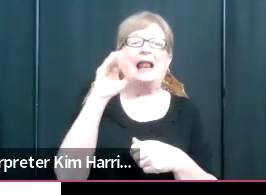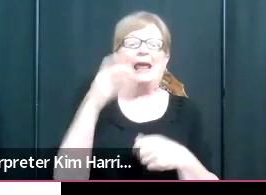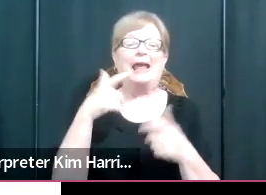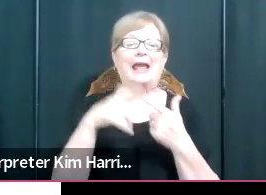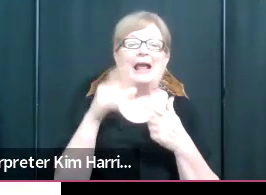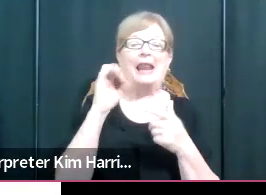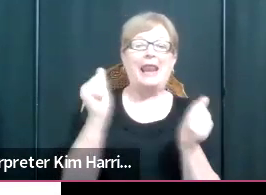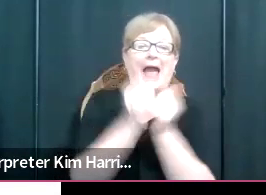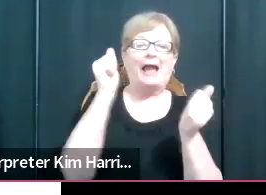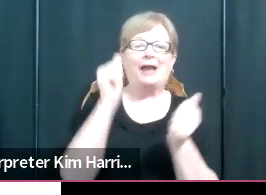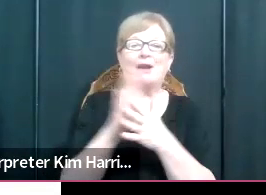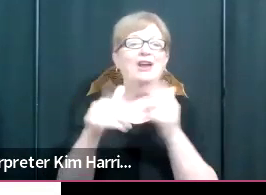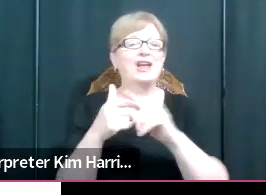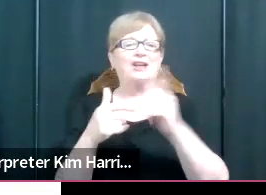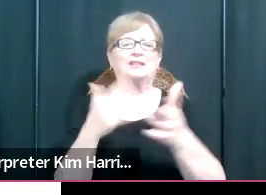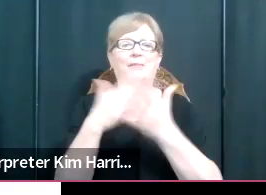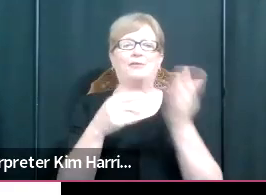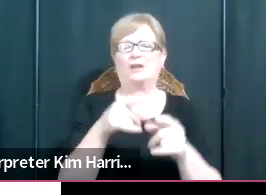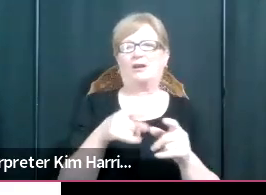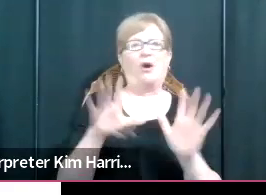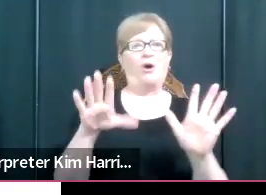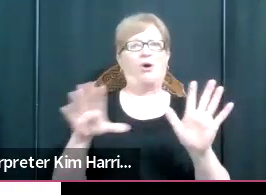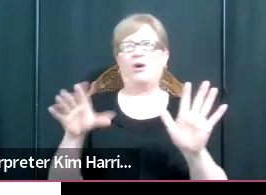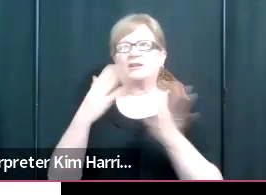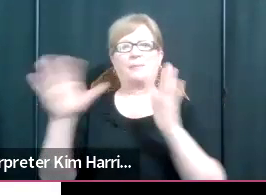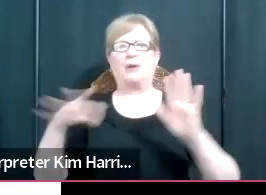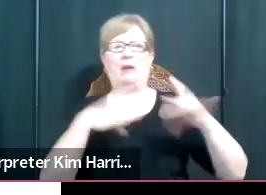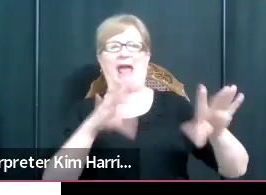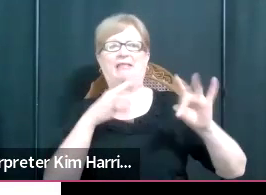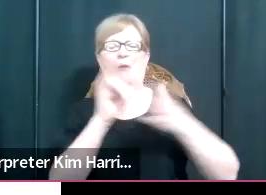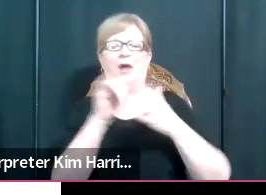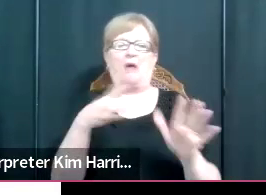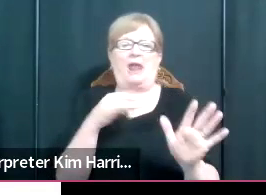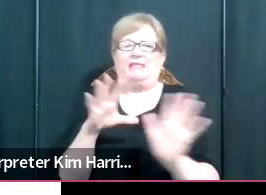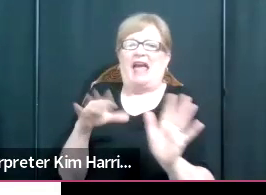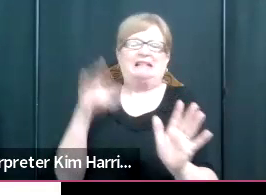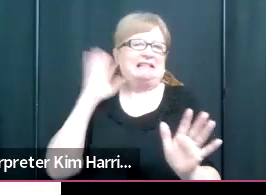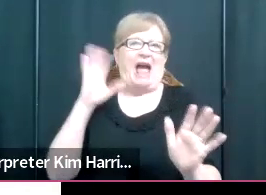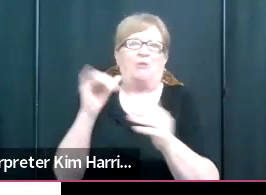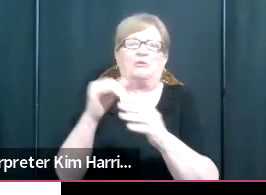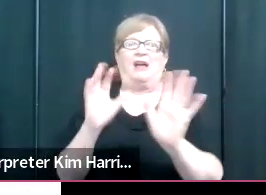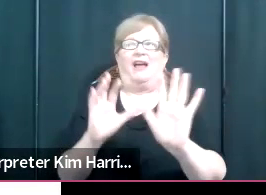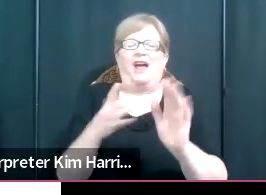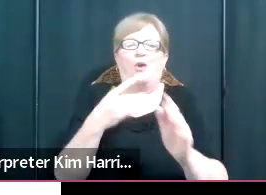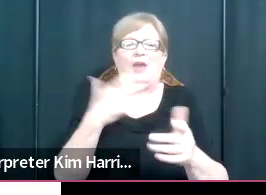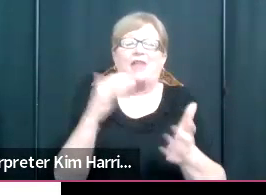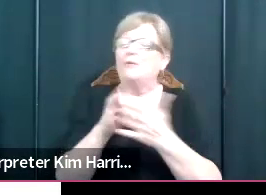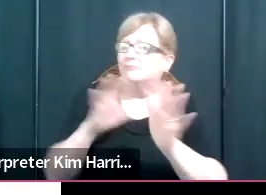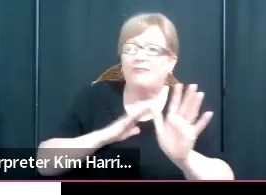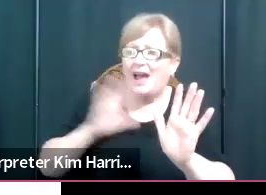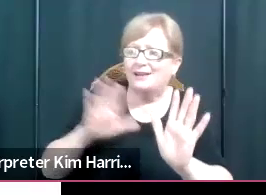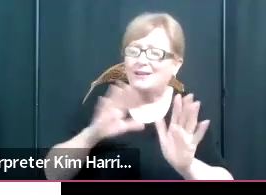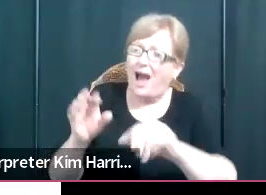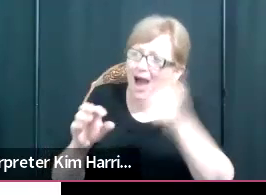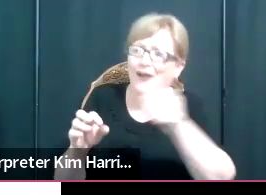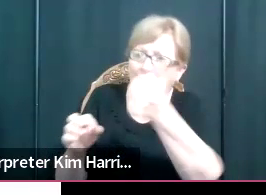you might love and some on here that you're like, oh no, do not give me that pop tube, that crinkly, loud sound is not for me. But never fear,